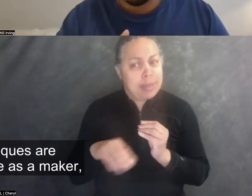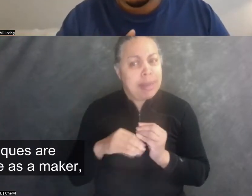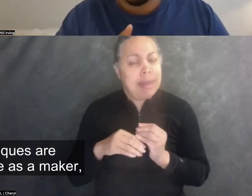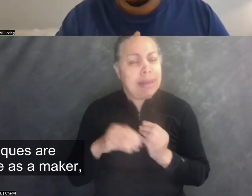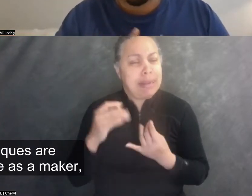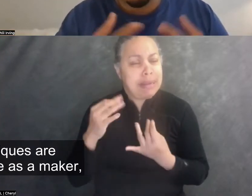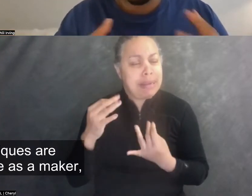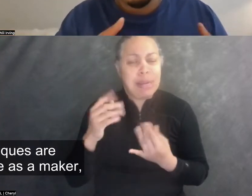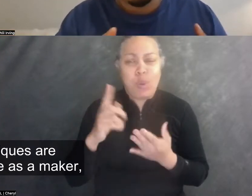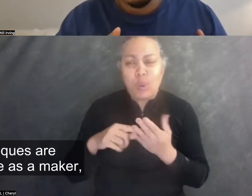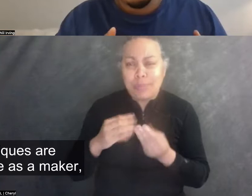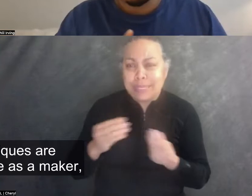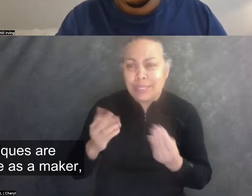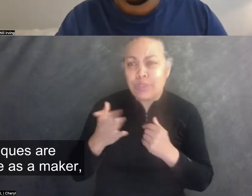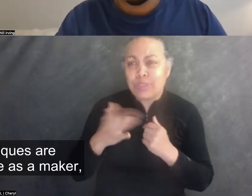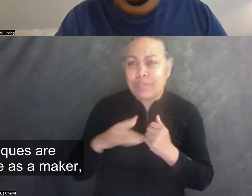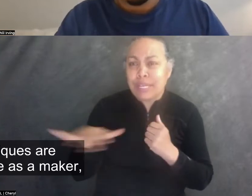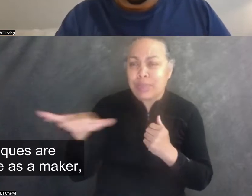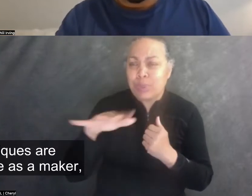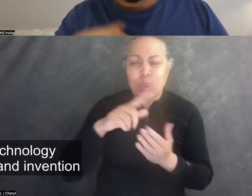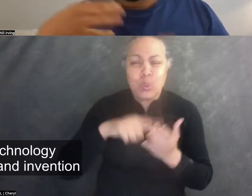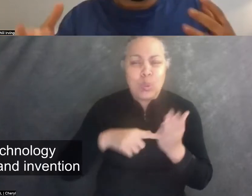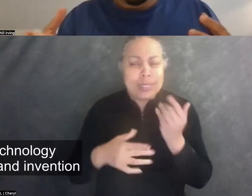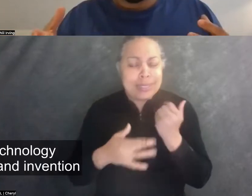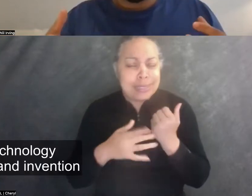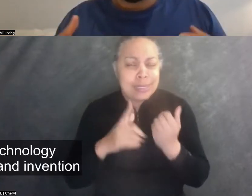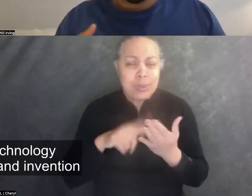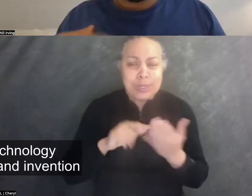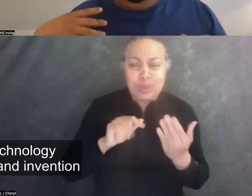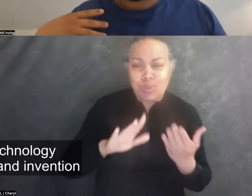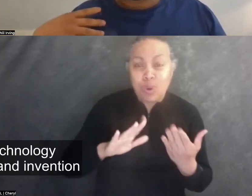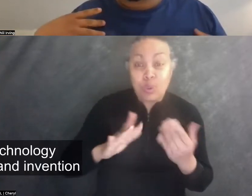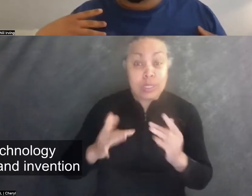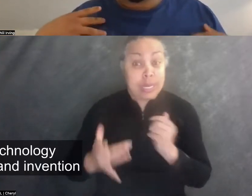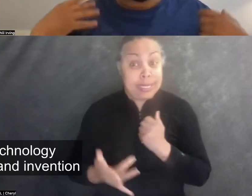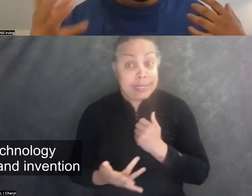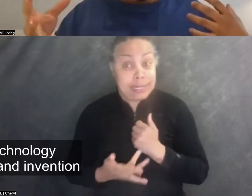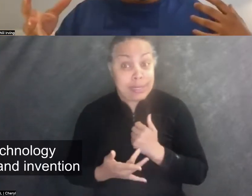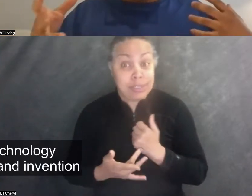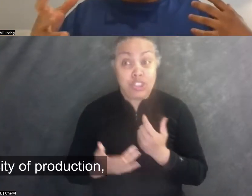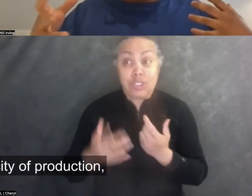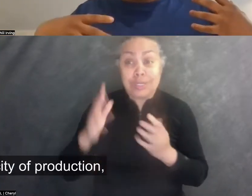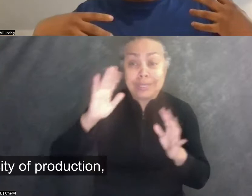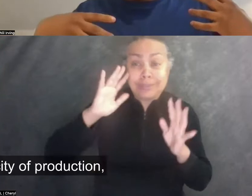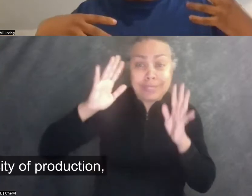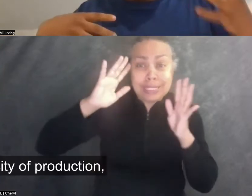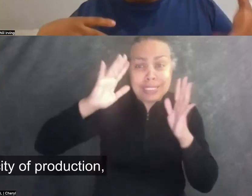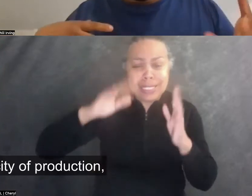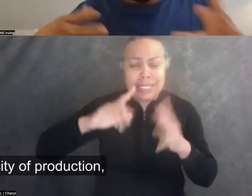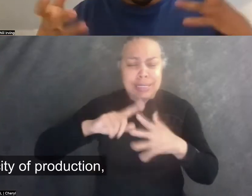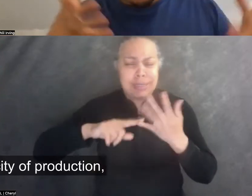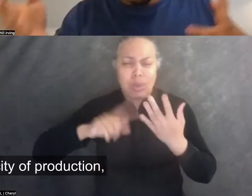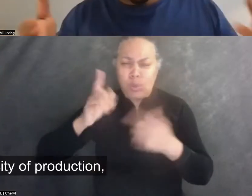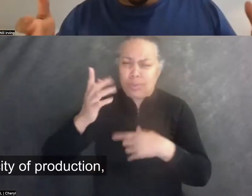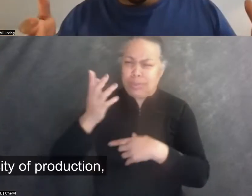materials and techniques are available to me as a maker through technology development and invention of